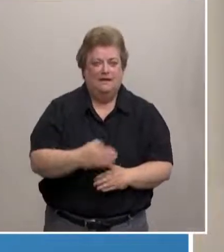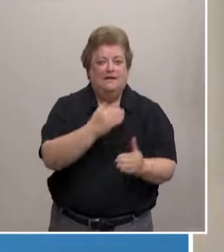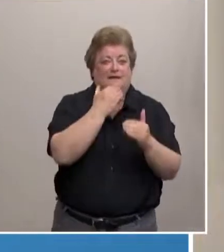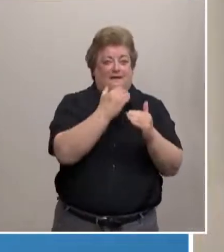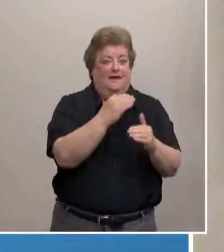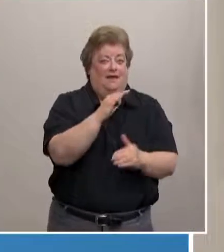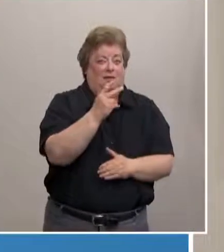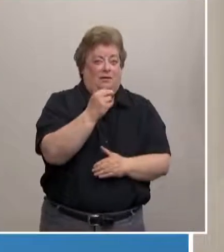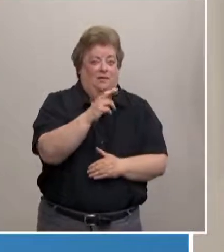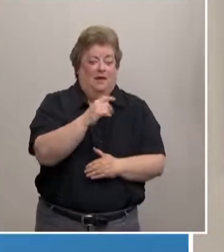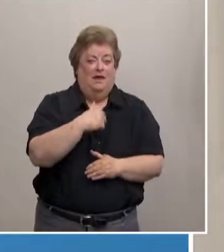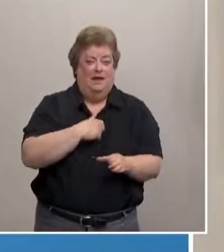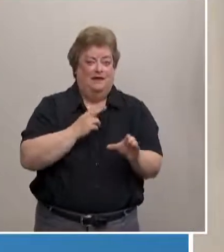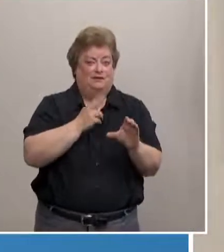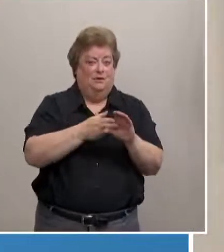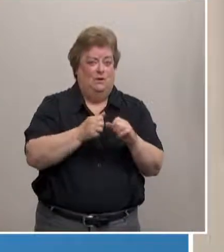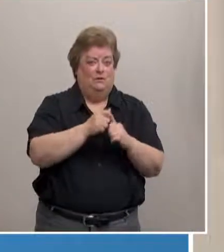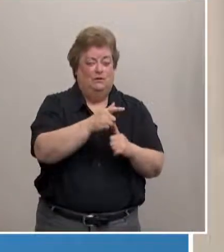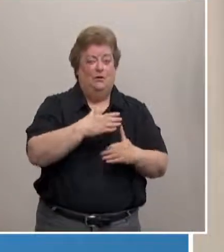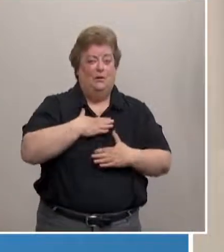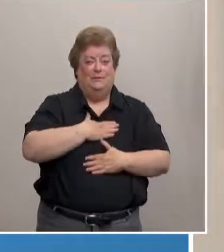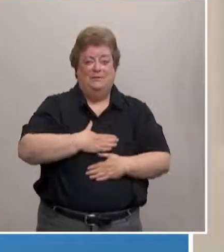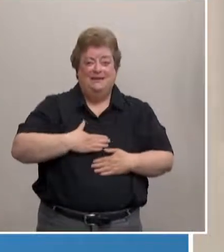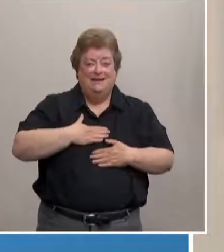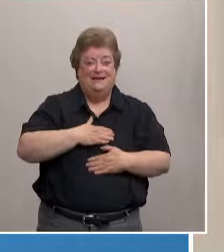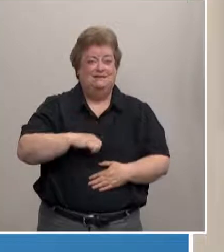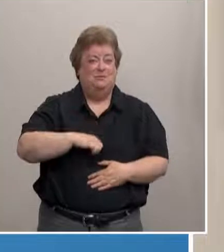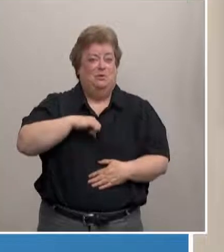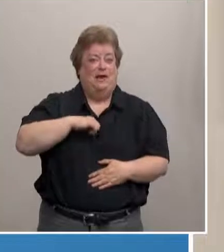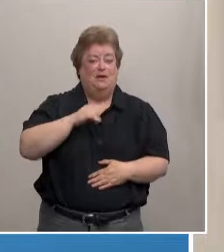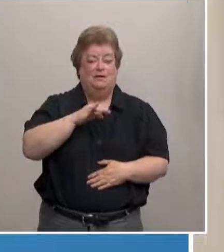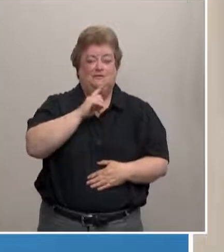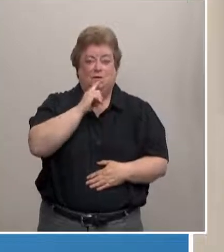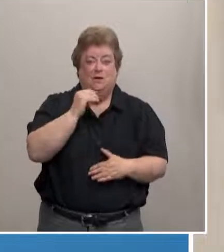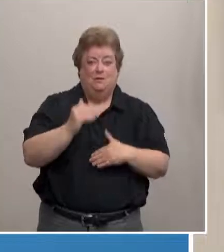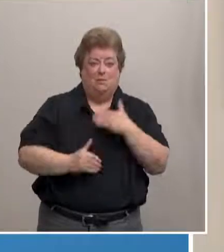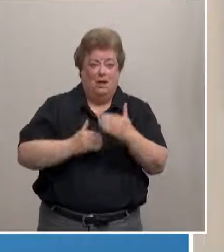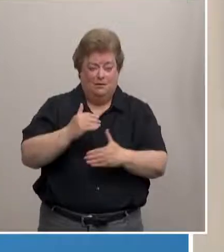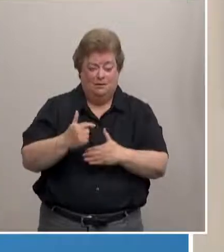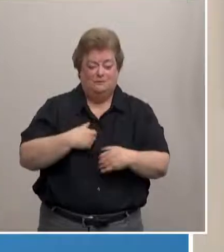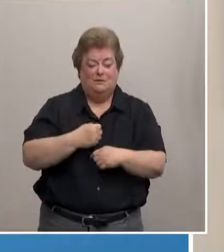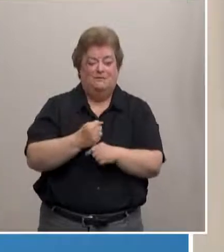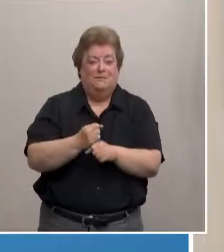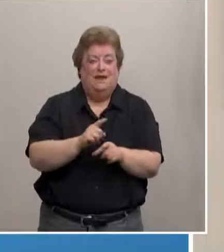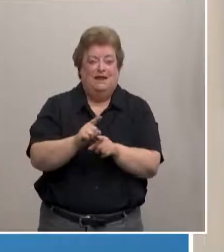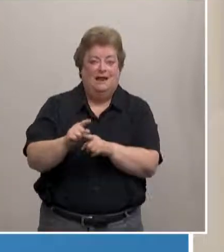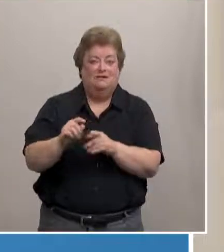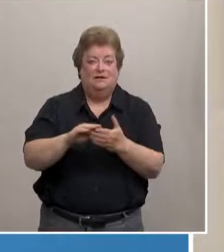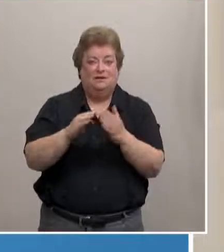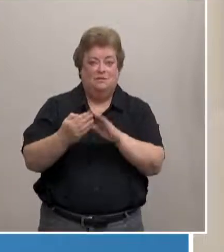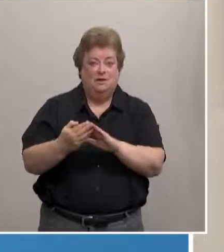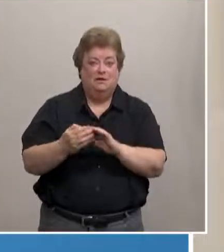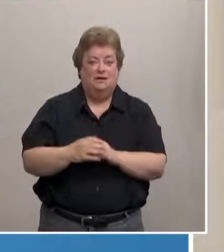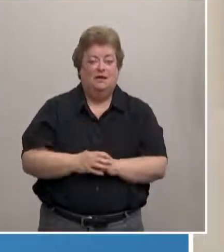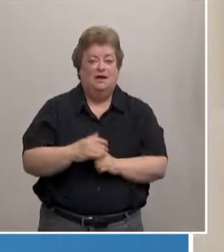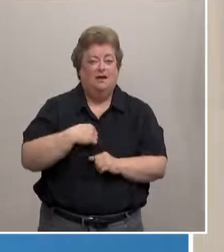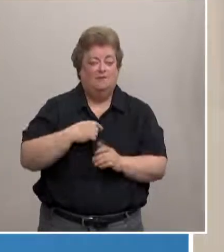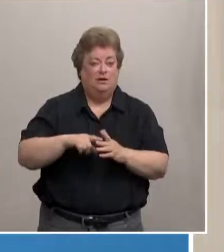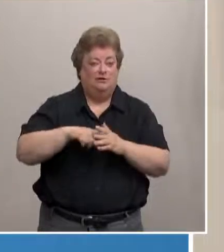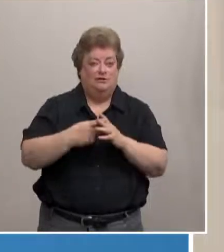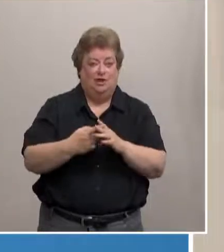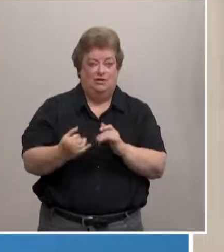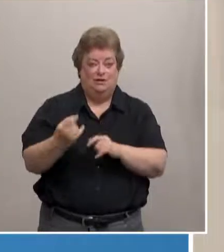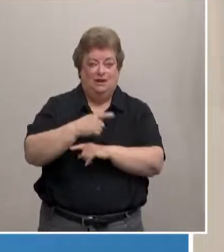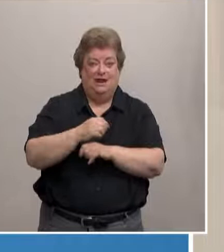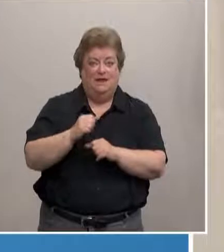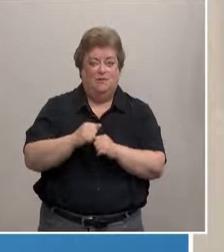Thank you, Mayor. I join you in being pleased and proud of the real progress we've made as a community. I'm going to start